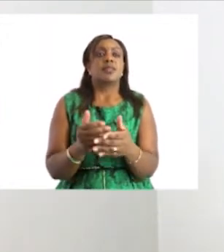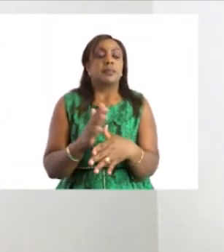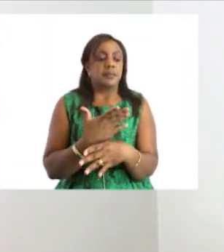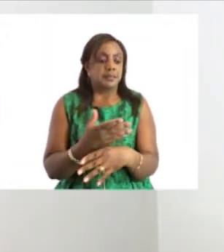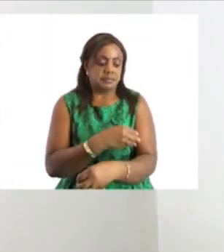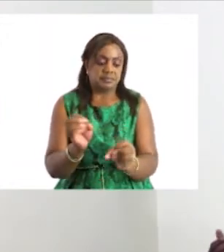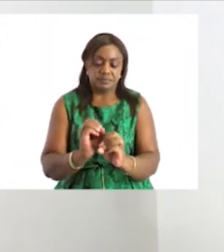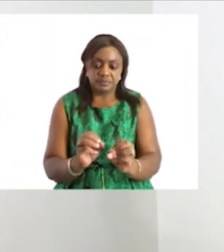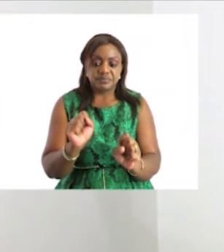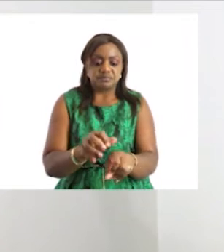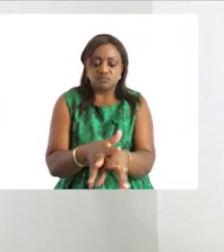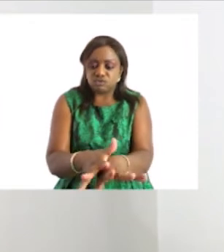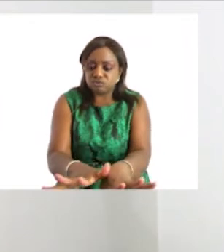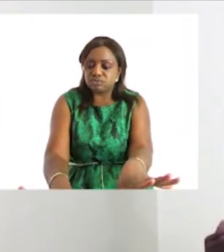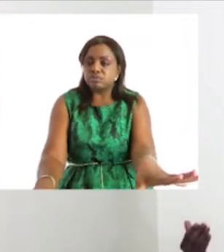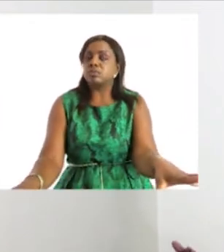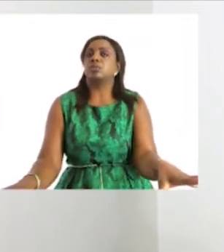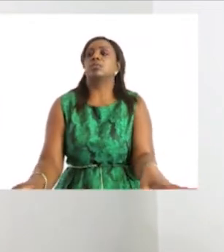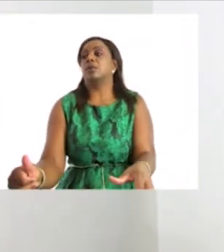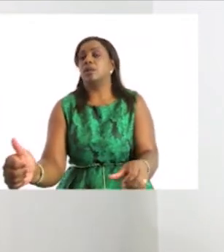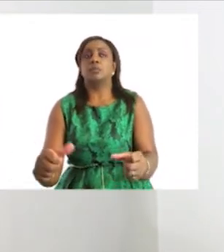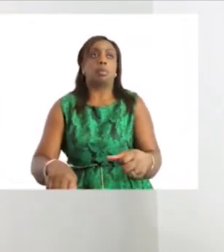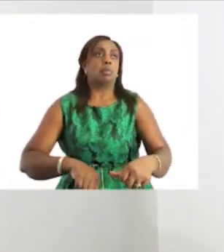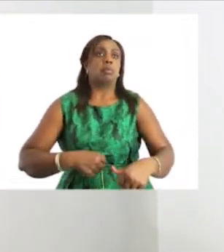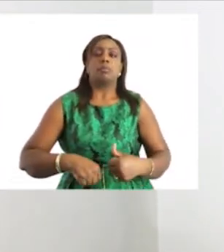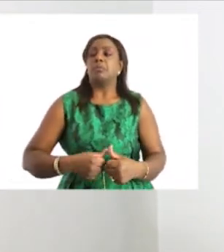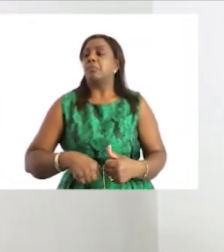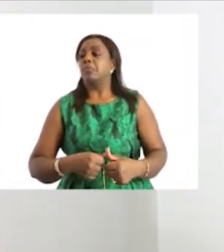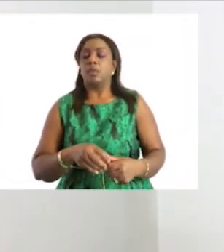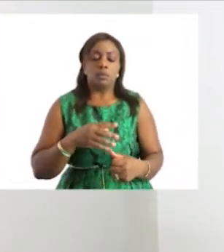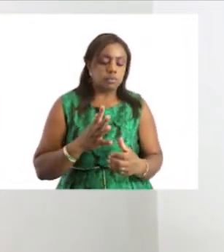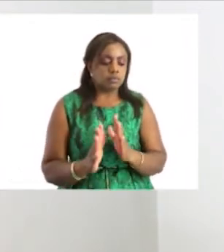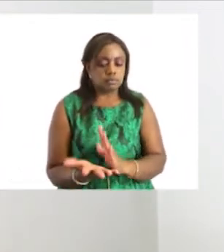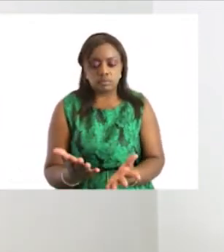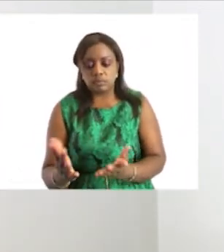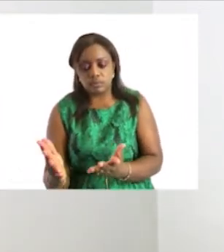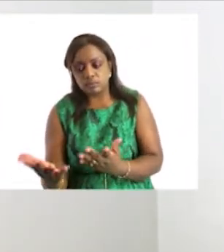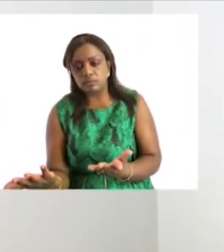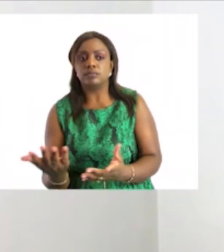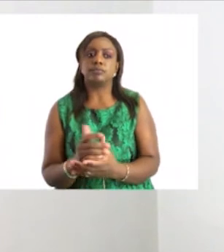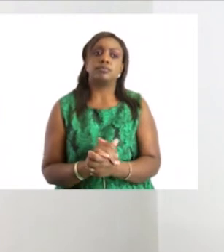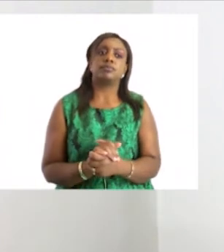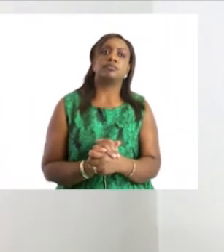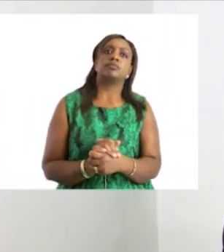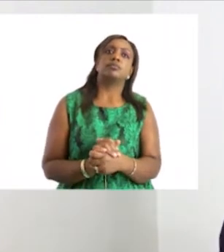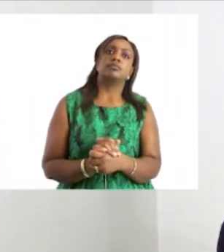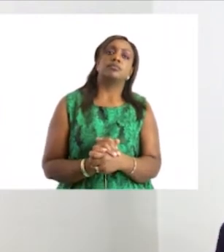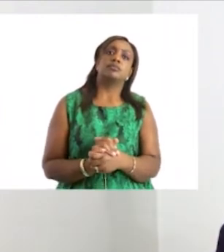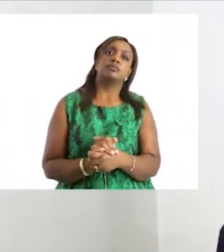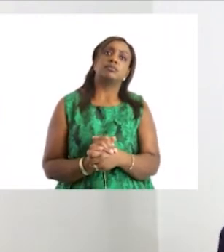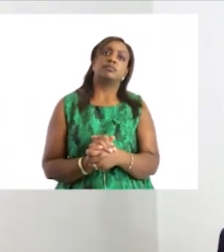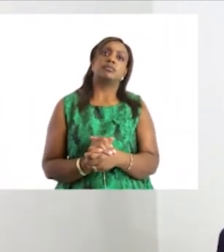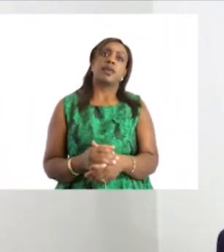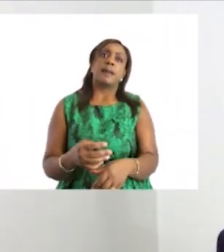others, we'll be spreading the disease, and a lot of people are dying, as you're seeing on the news, right? A